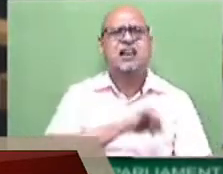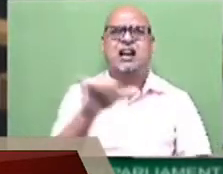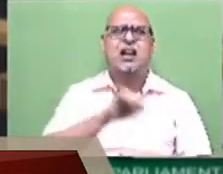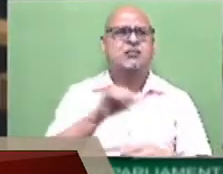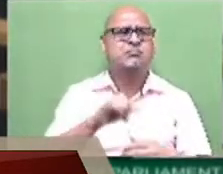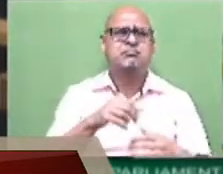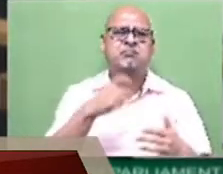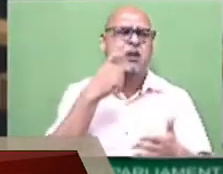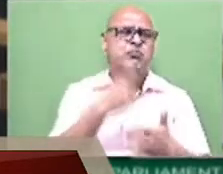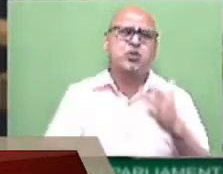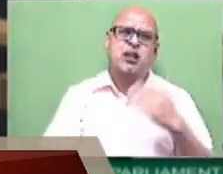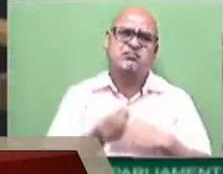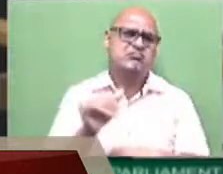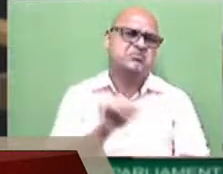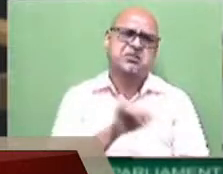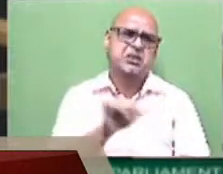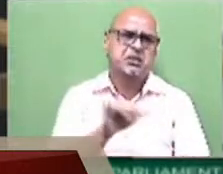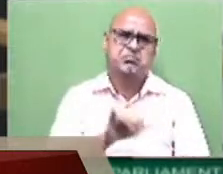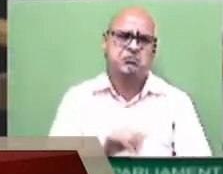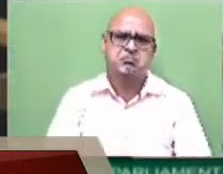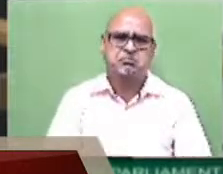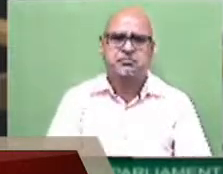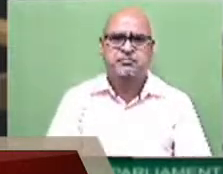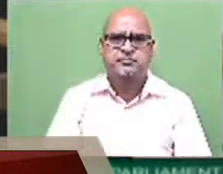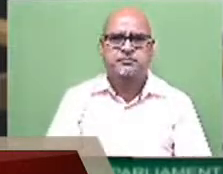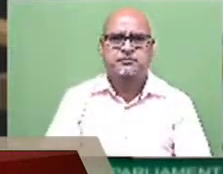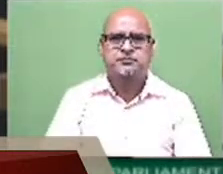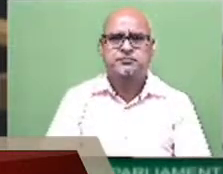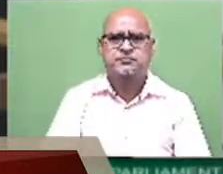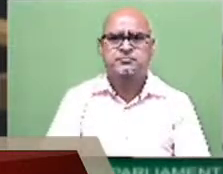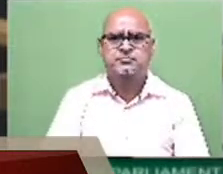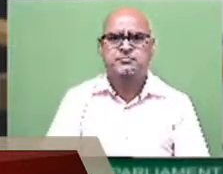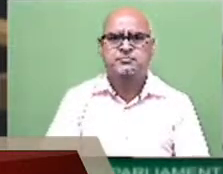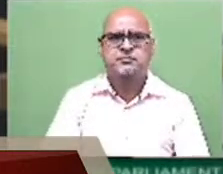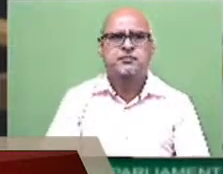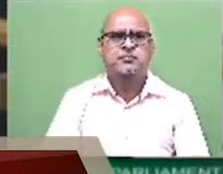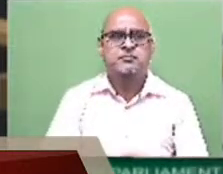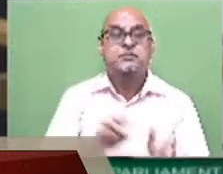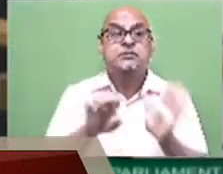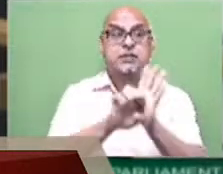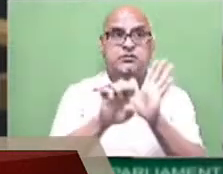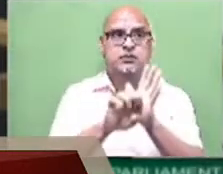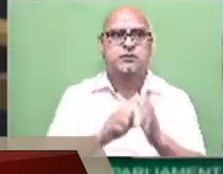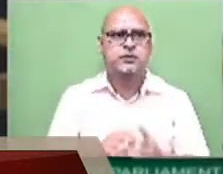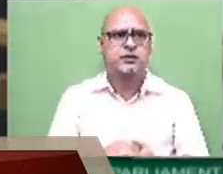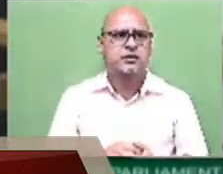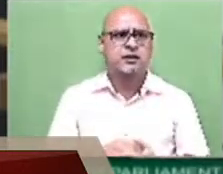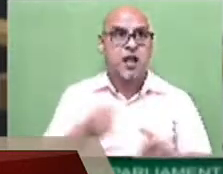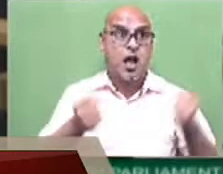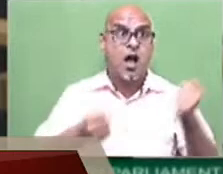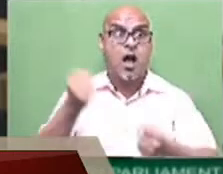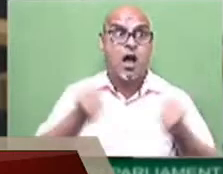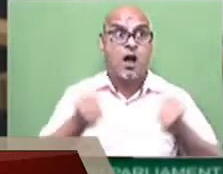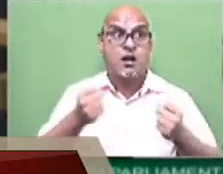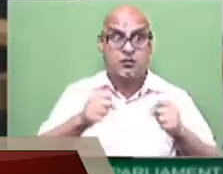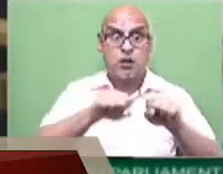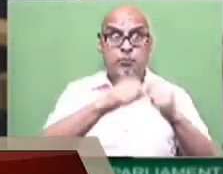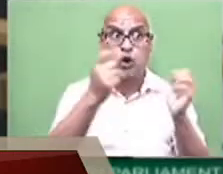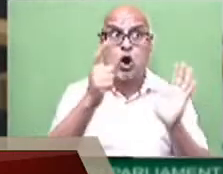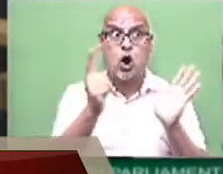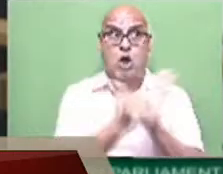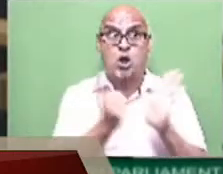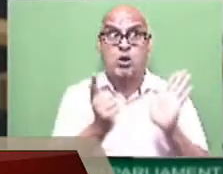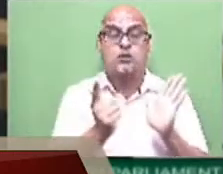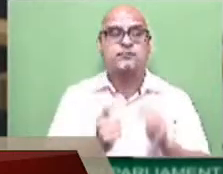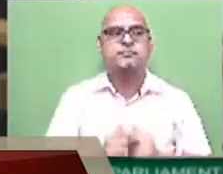motor vehicle offense, that the police officer will issue the ticket, then afterwards you go to the court, you either pay the ticket, or if you